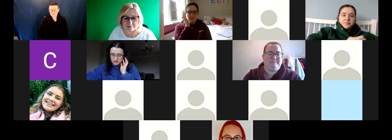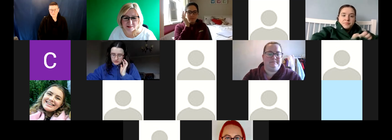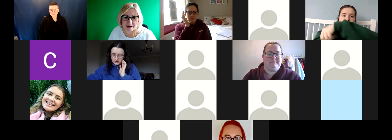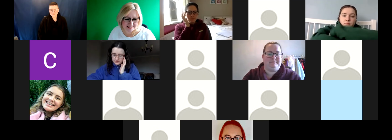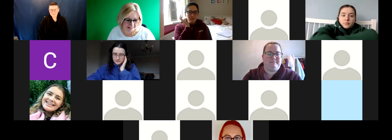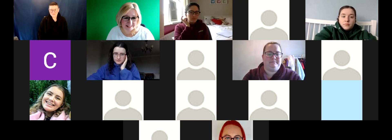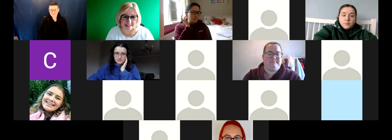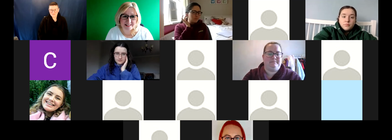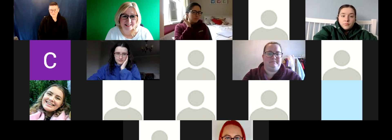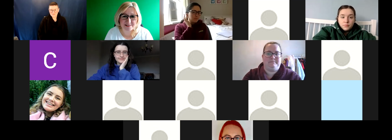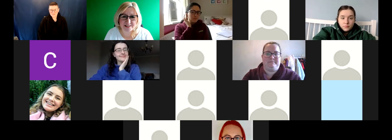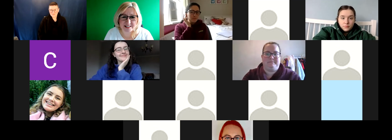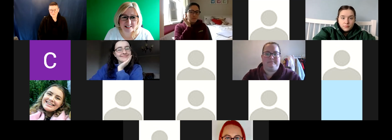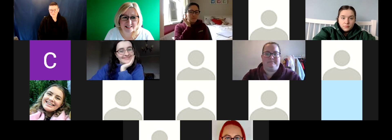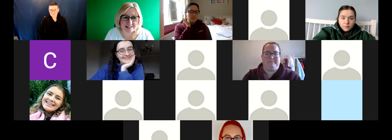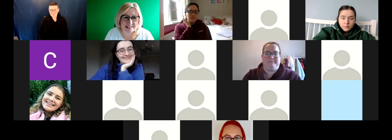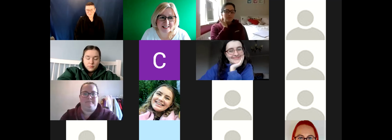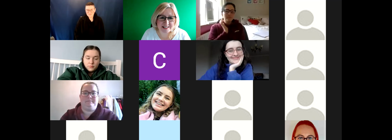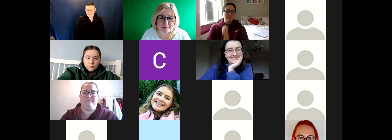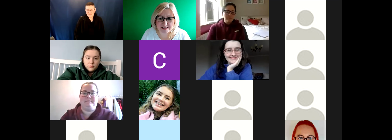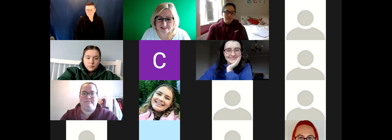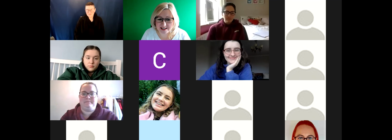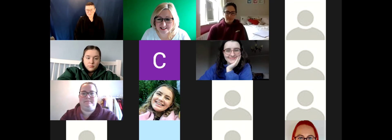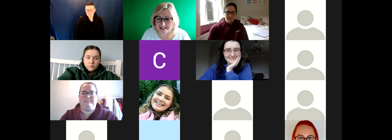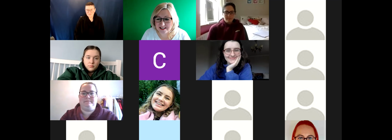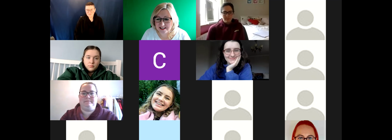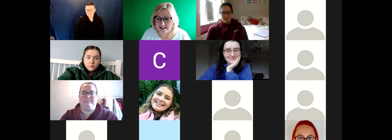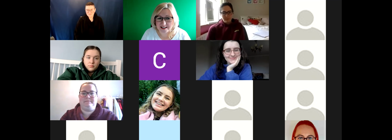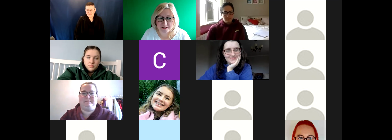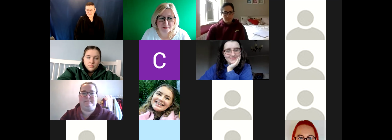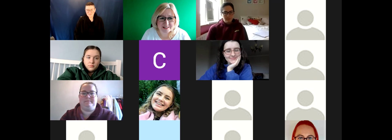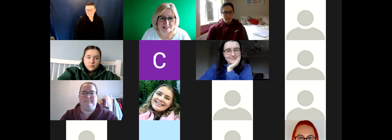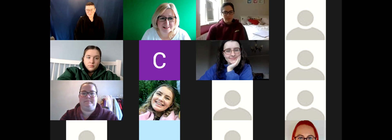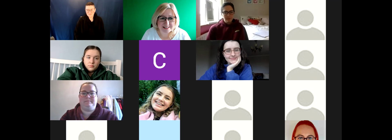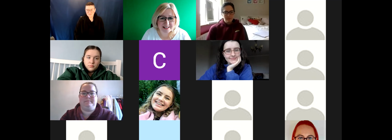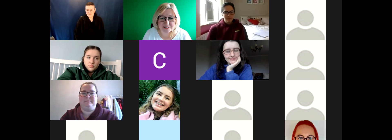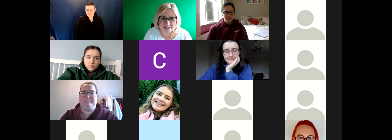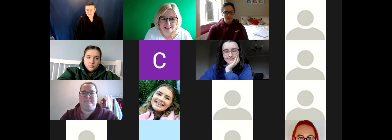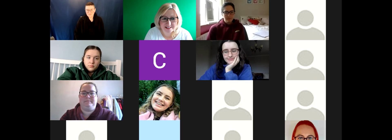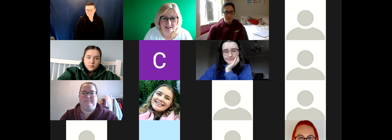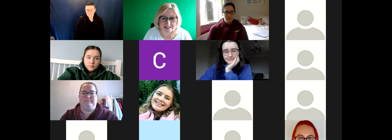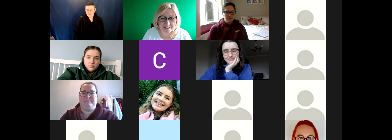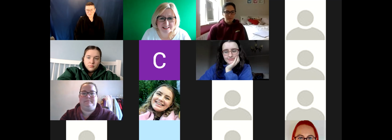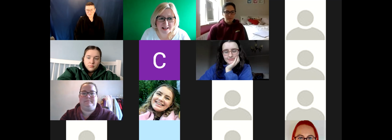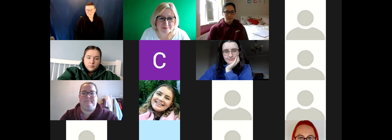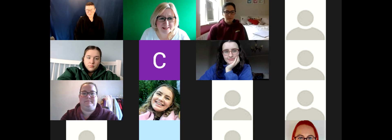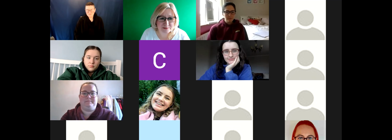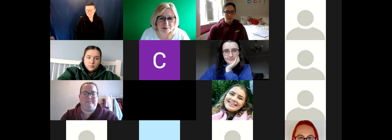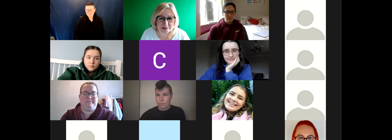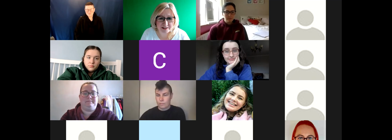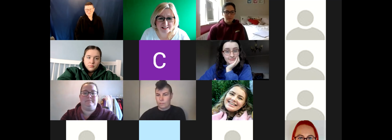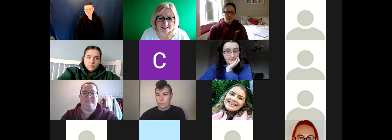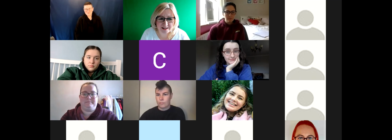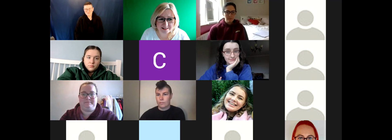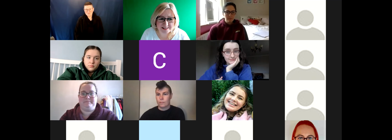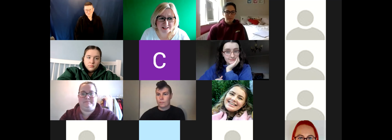did the Bachelor in Deaf Studies. She did the interpreting strand. When she was in second year, she did the SCOLS exams and was one